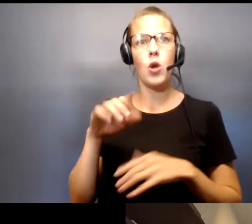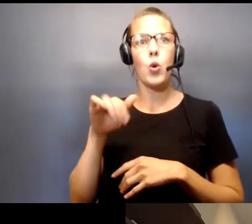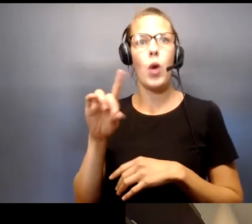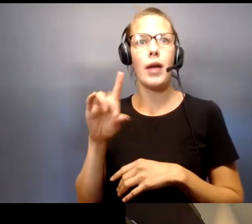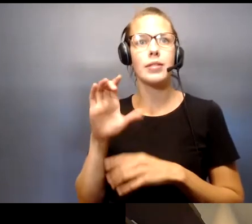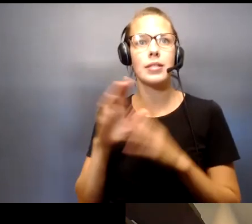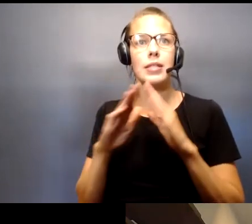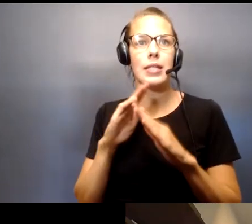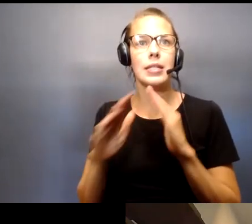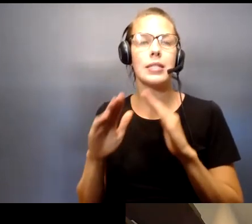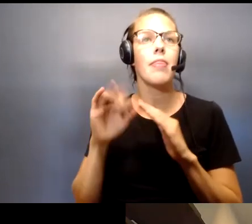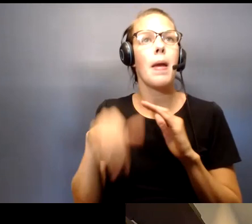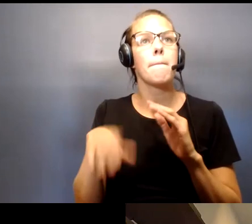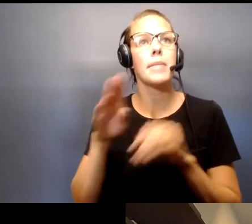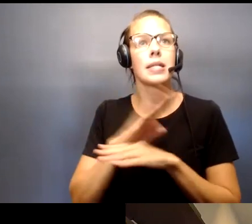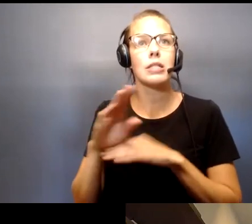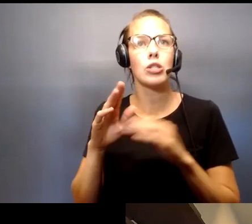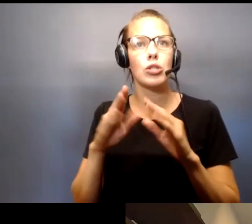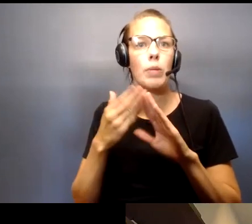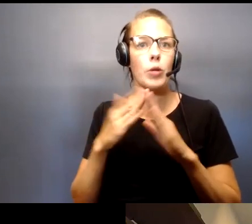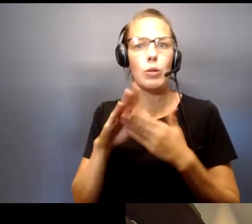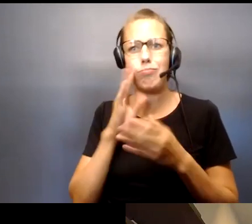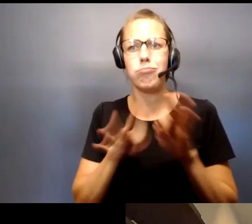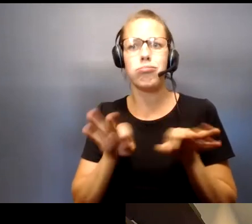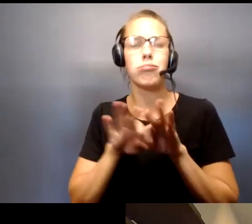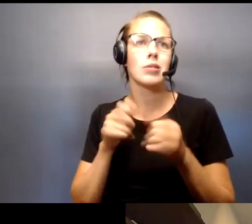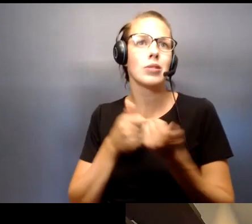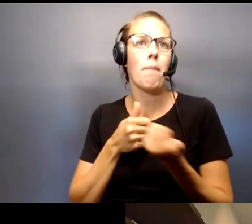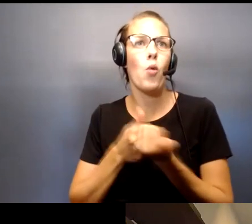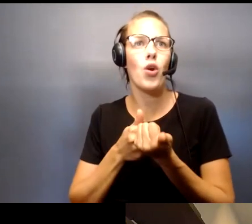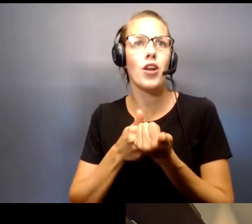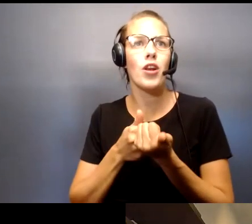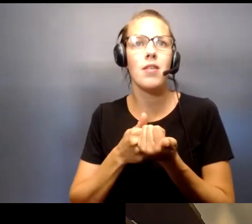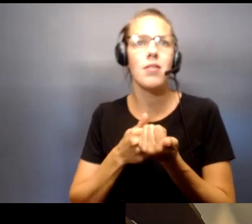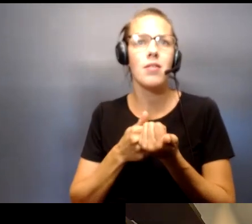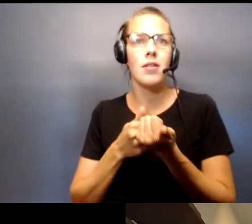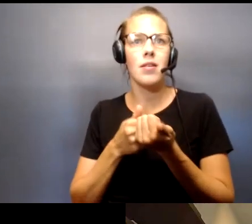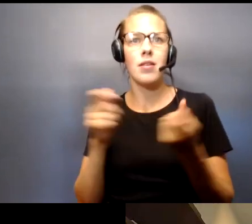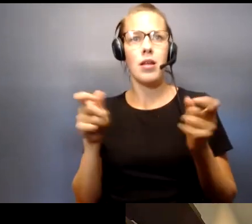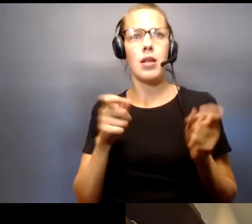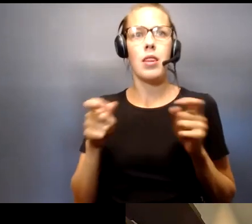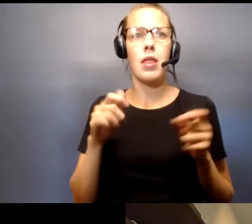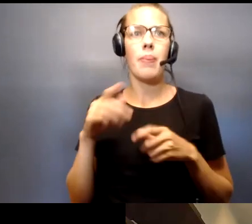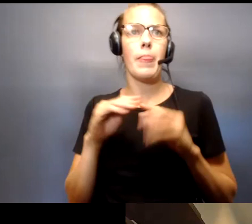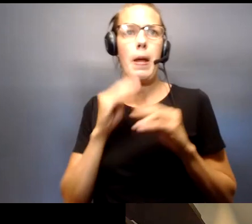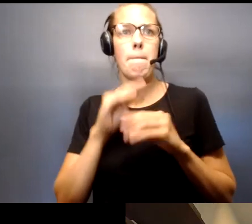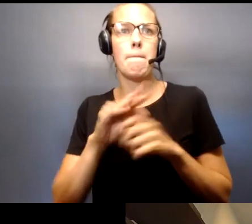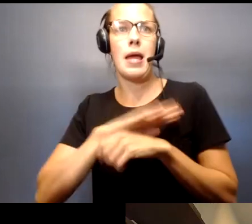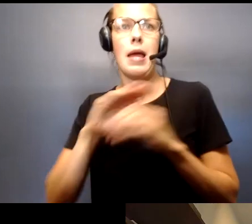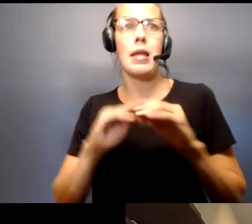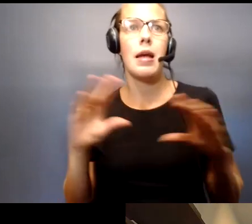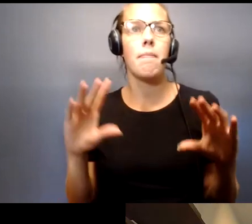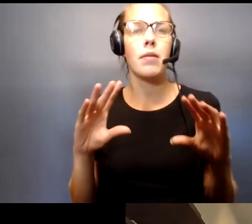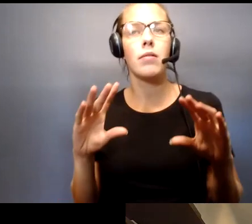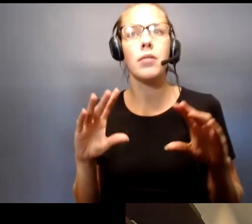was very instrumental and supportive of handling the pandemic in a manner that